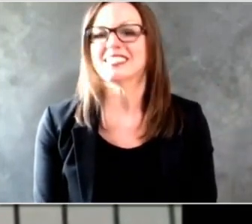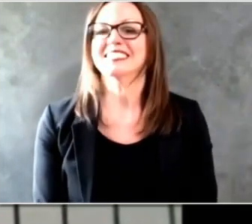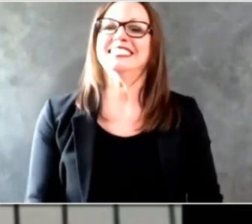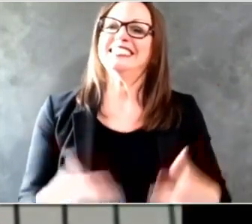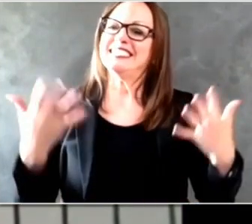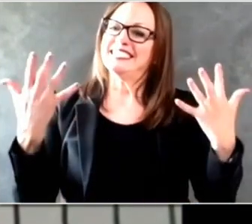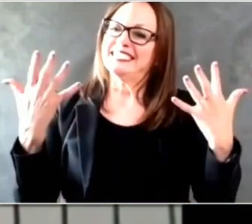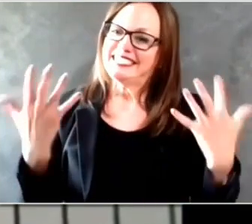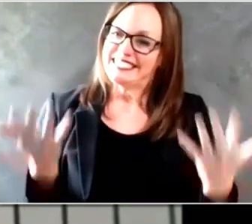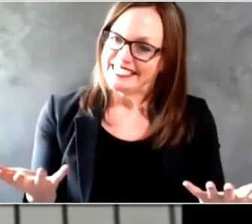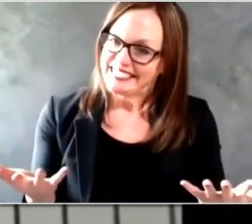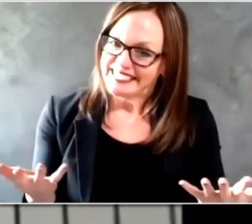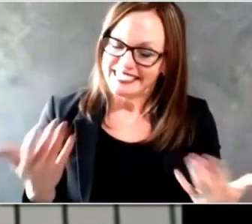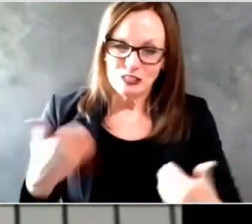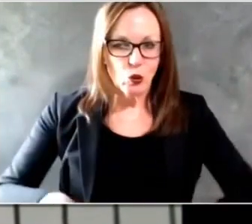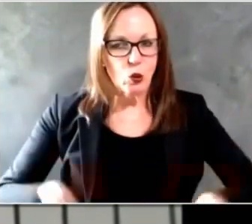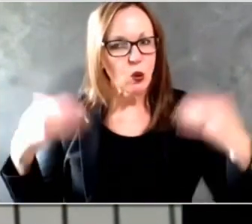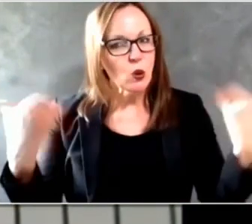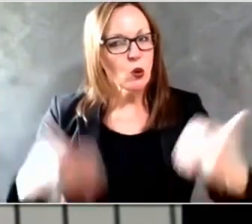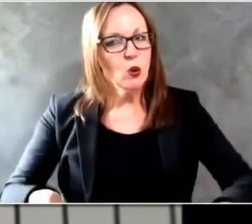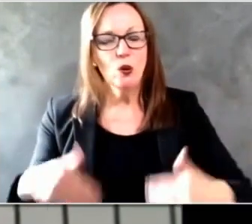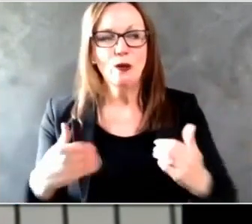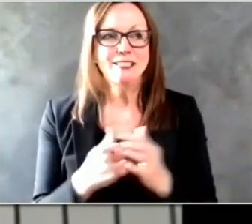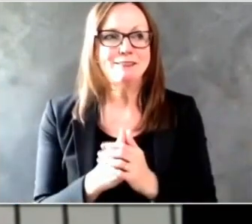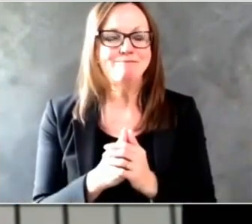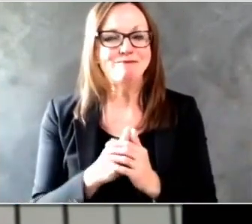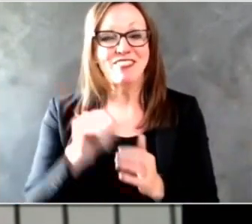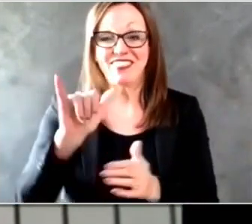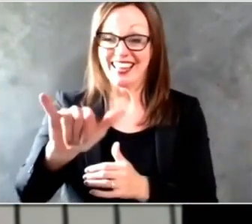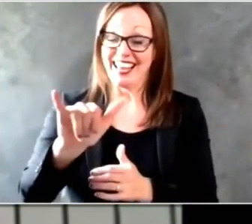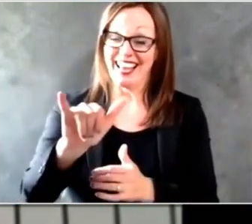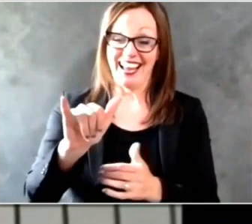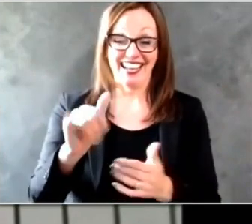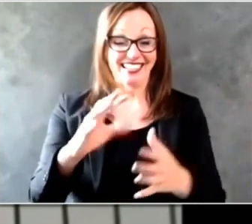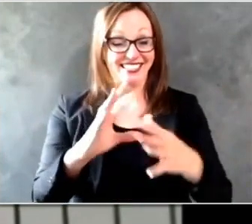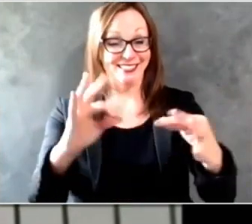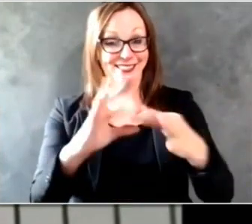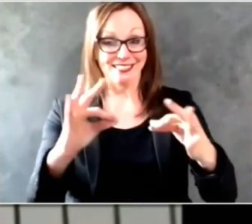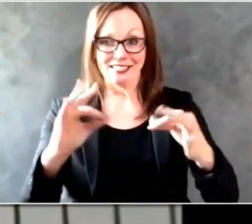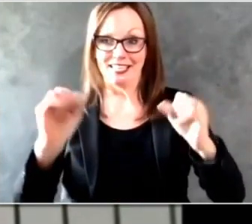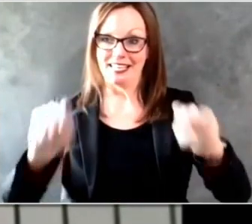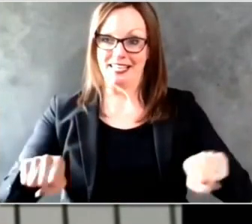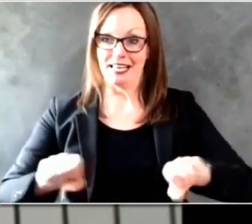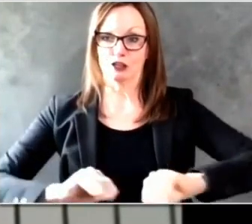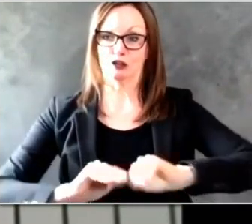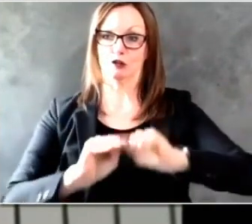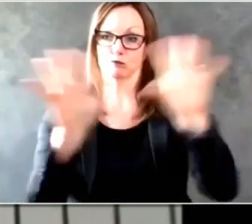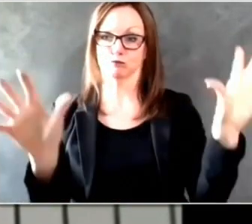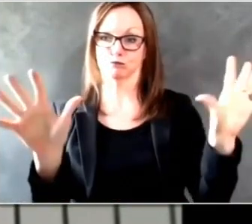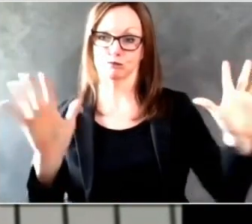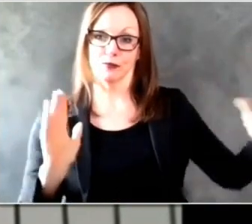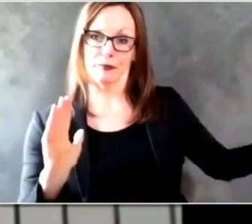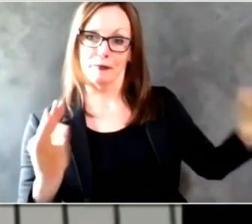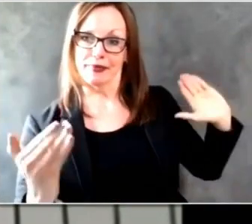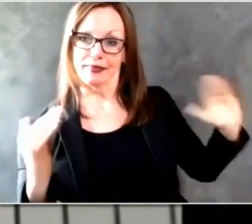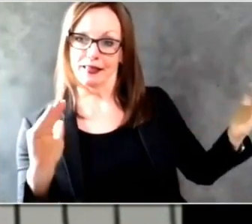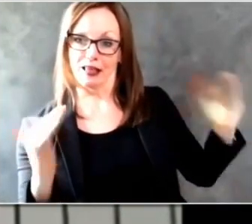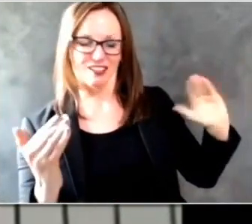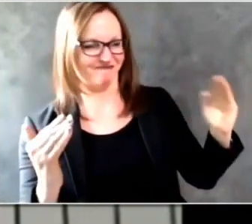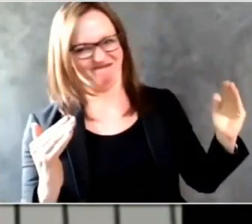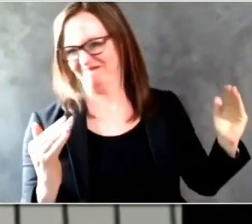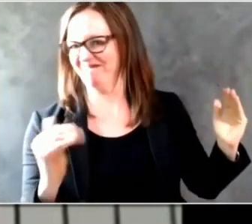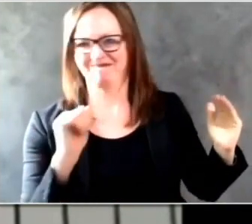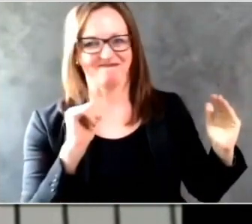comparison, but disease activity level across the state is definitely high. And it is high in most